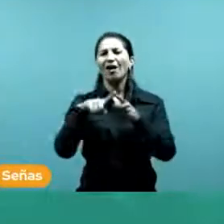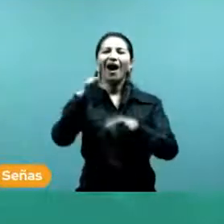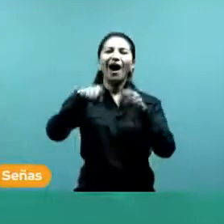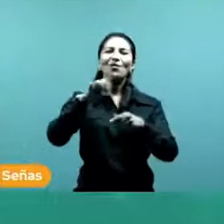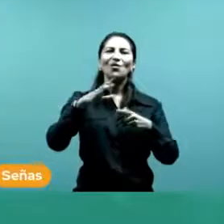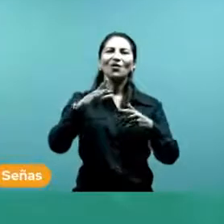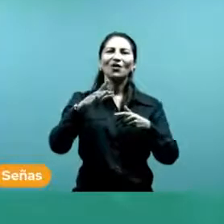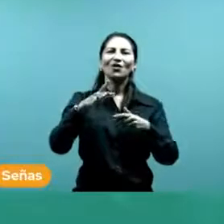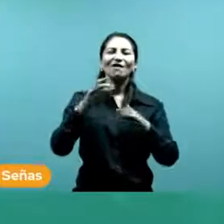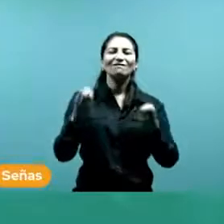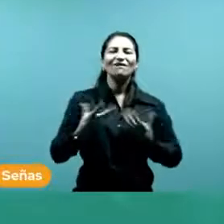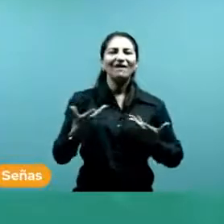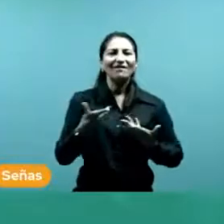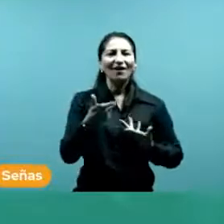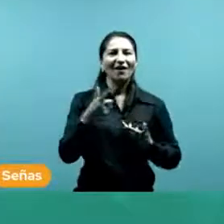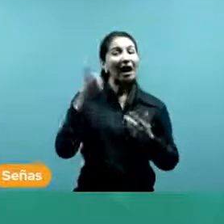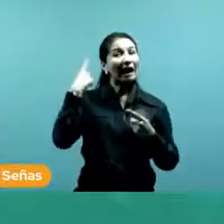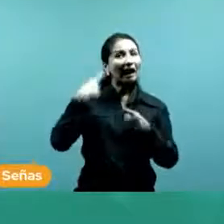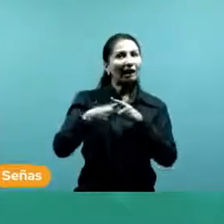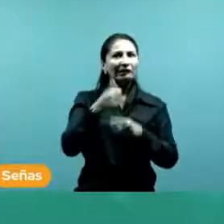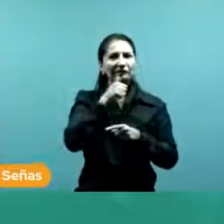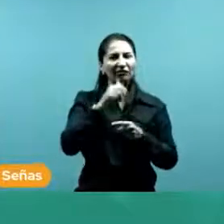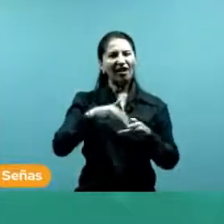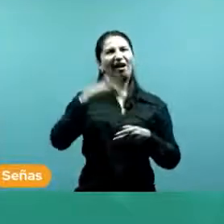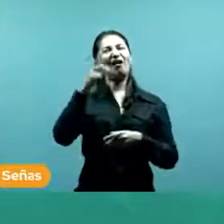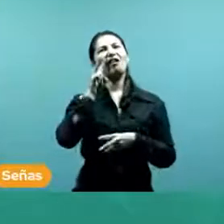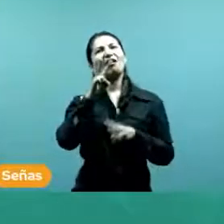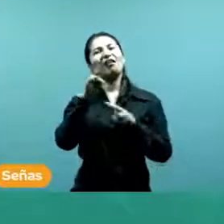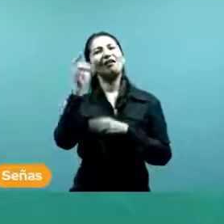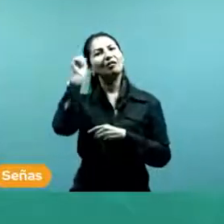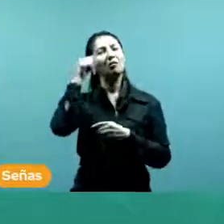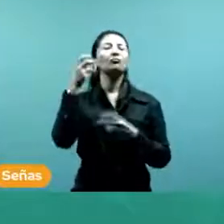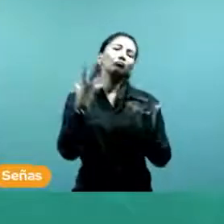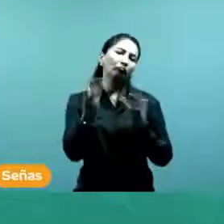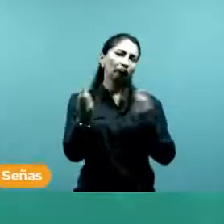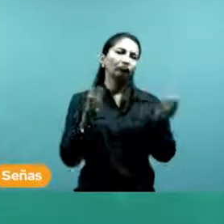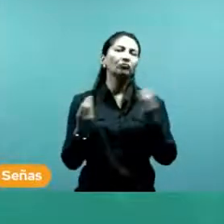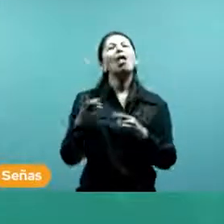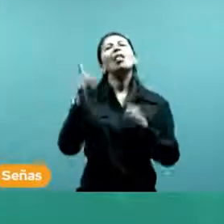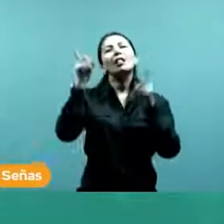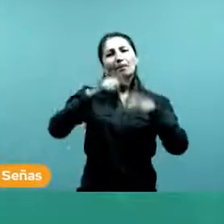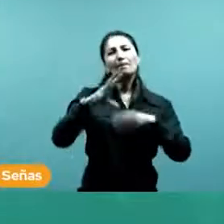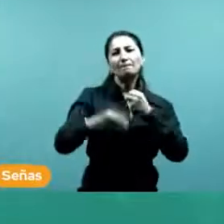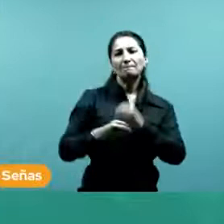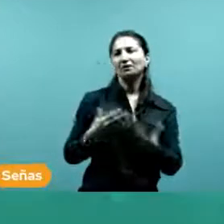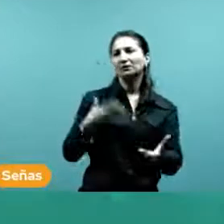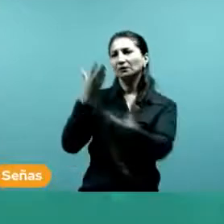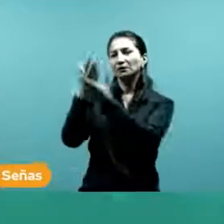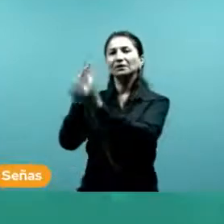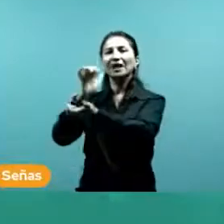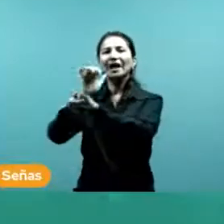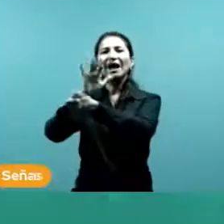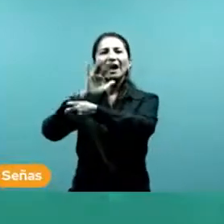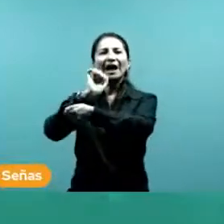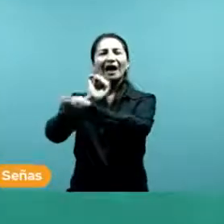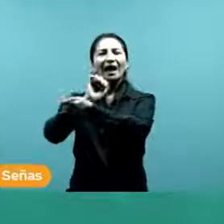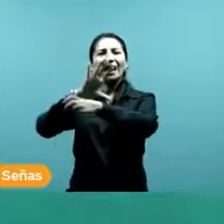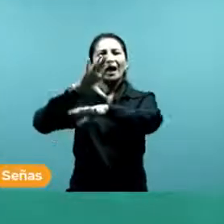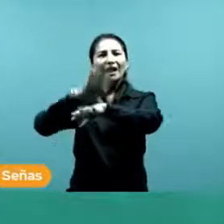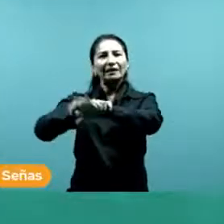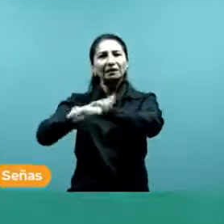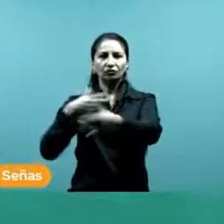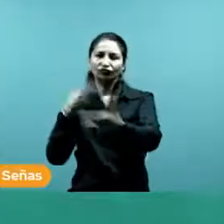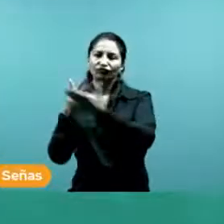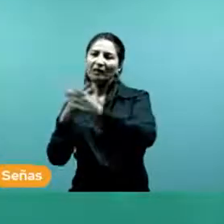también to contemporary un seminario prisons, muy especial donde vamos a las prisiones of one actuales. Of such seminars, and we educate